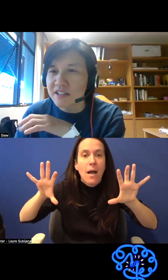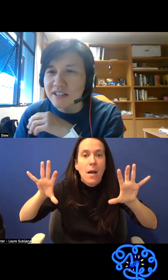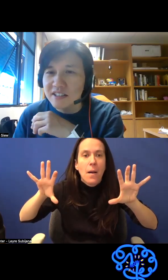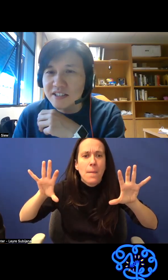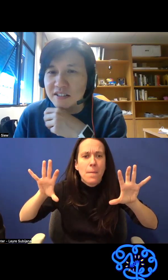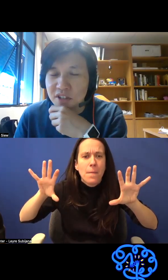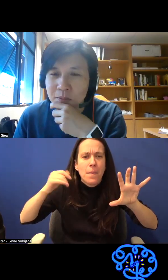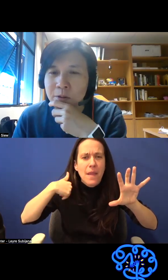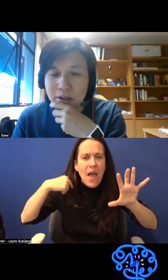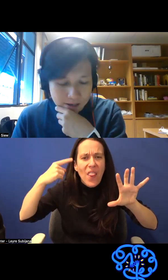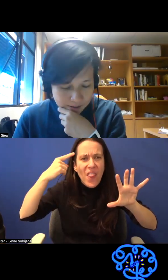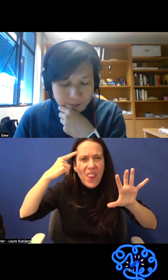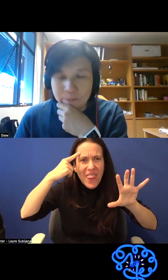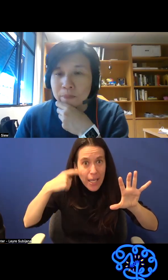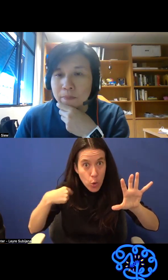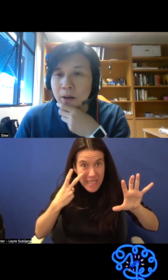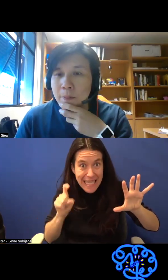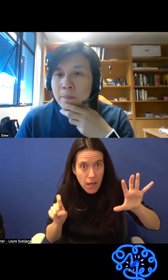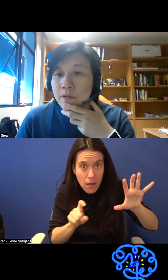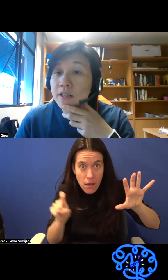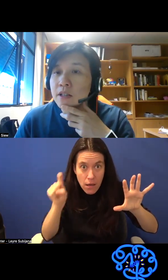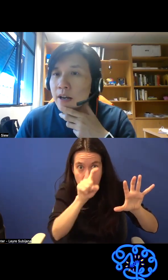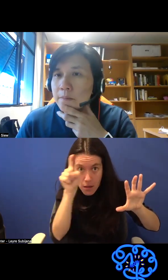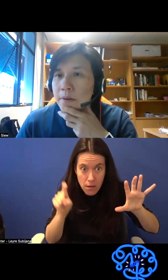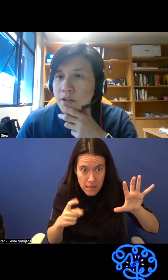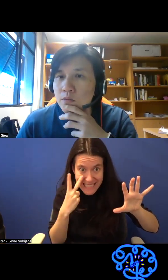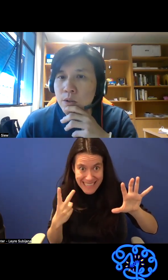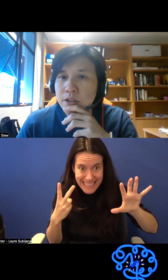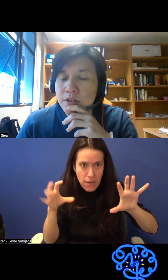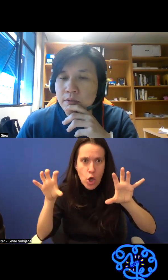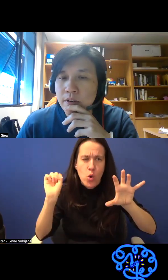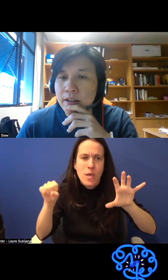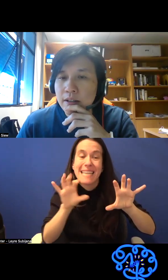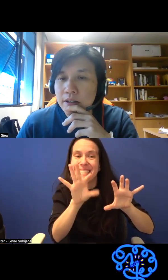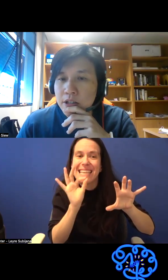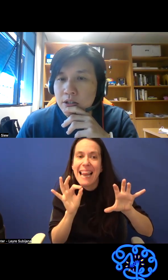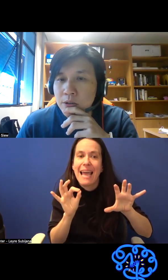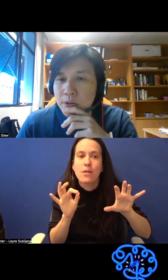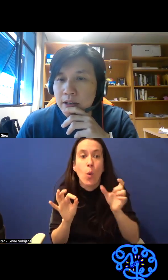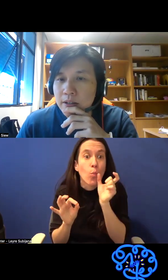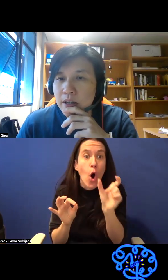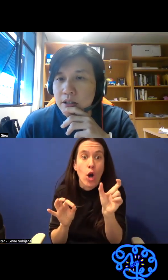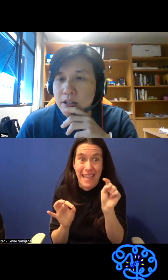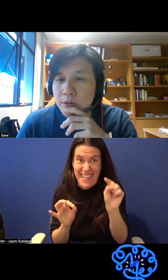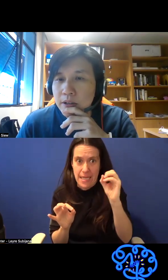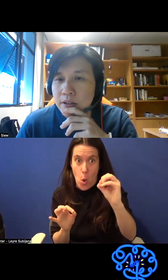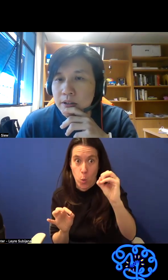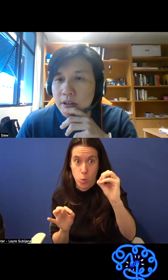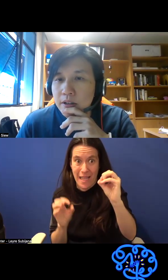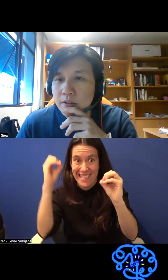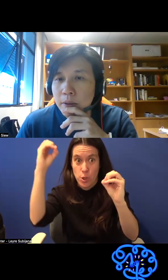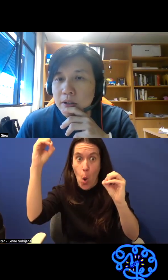cursor is visible. But we can select pairs of words, right? Like this node here and this node